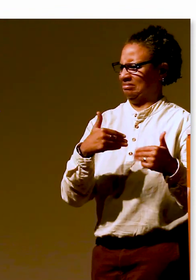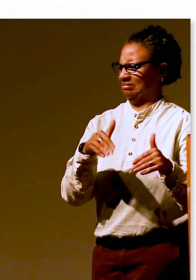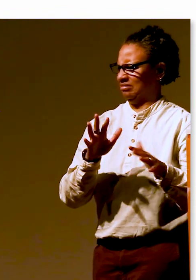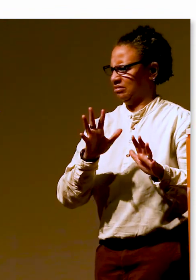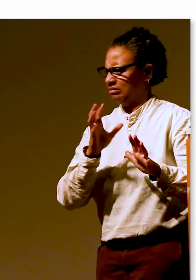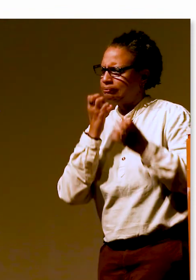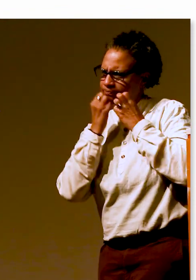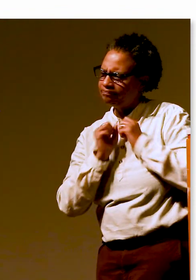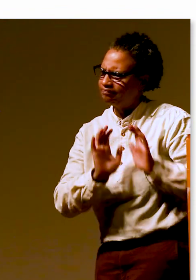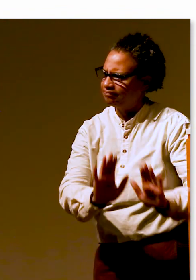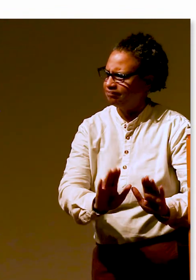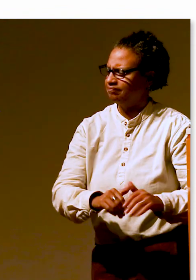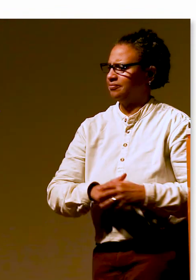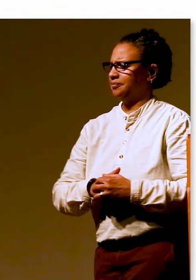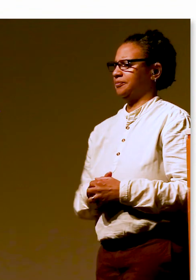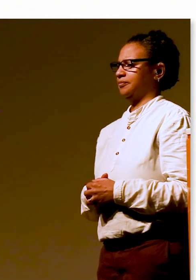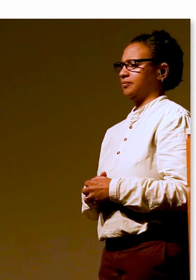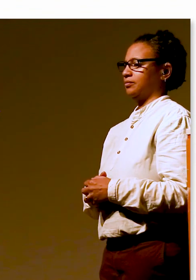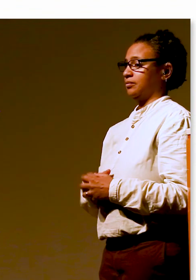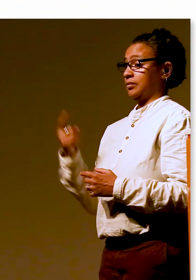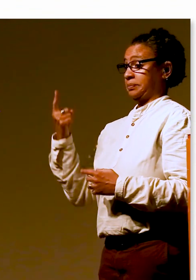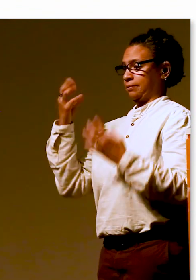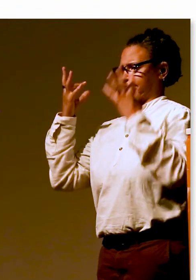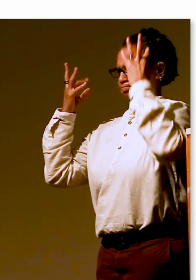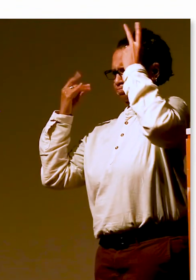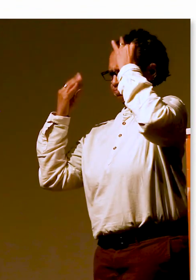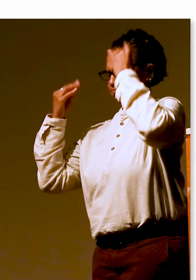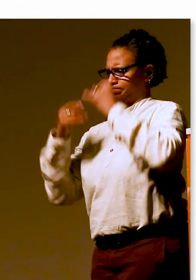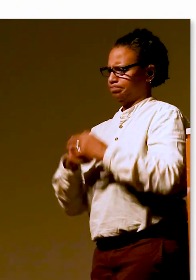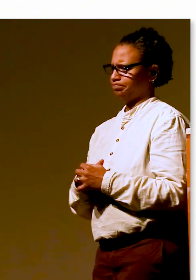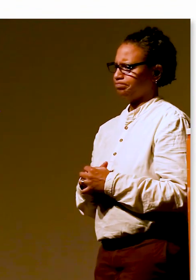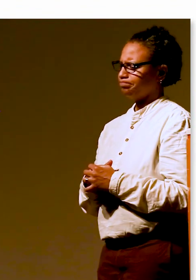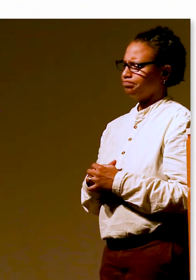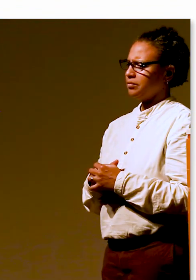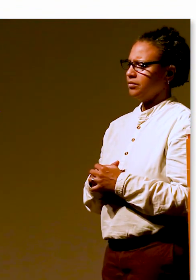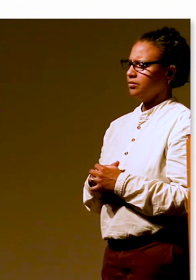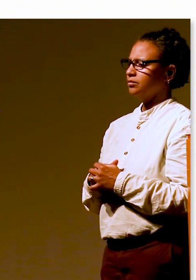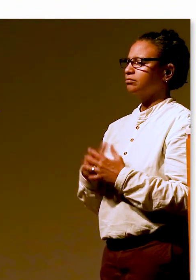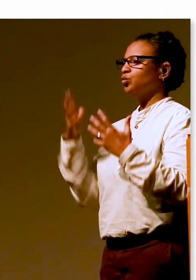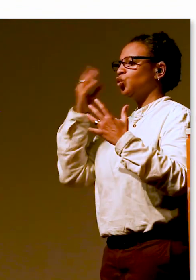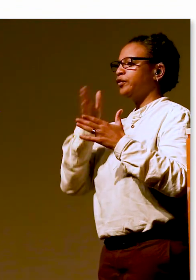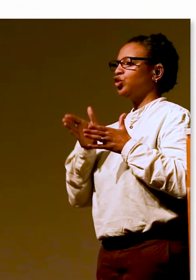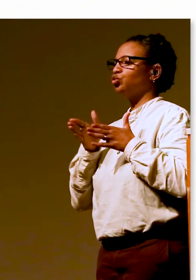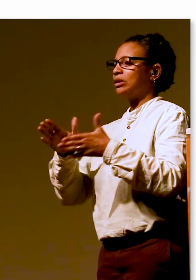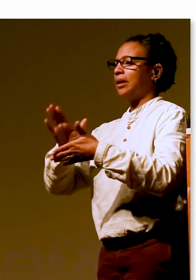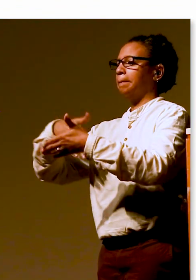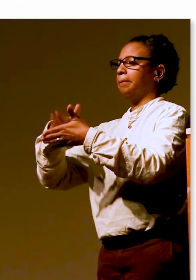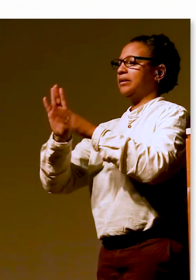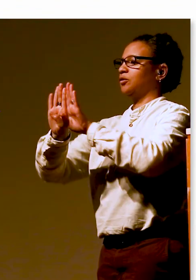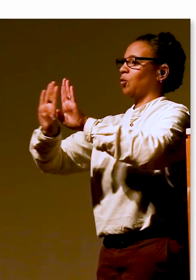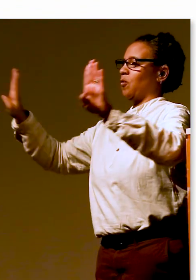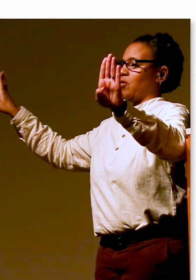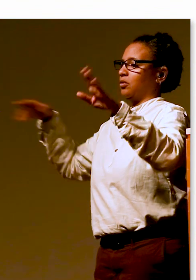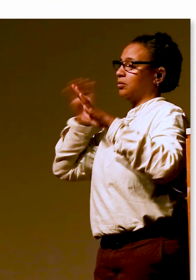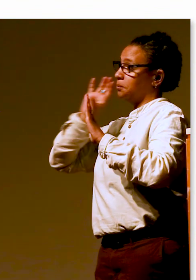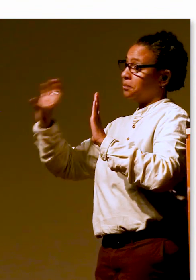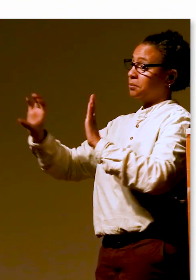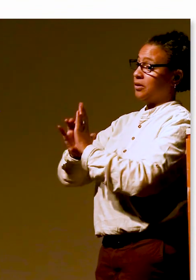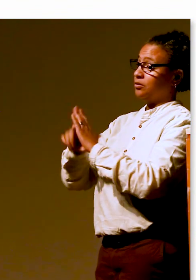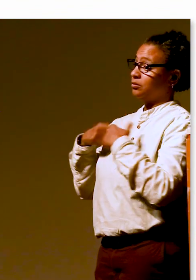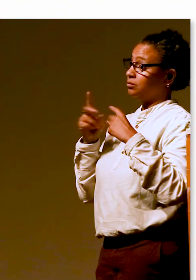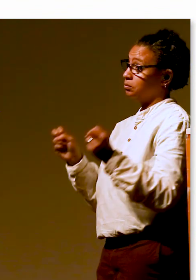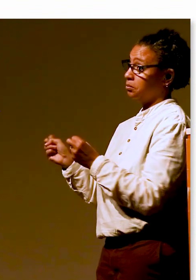wherever someone might be in their process of making before sharing it with a broader audience. But those are the questions that I often have. I think a lot